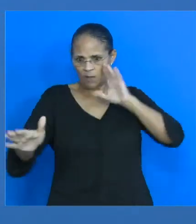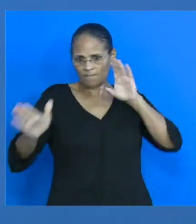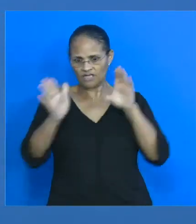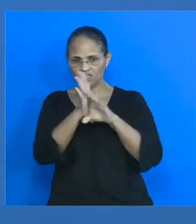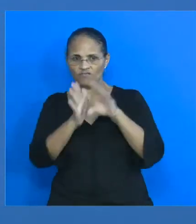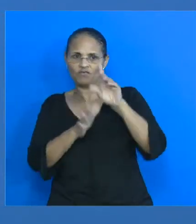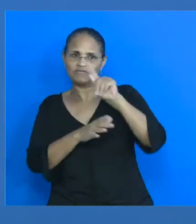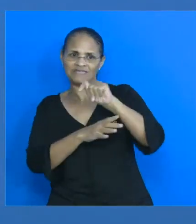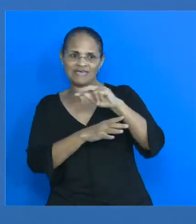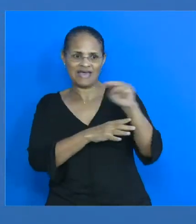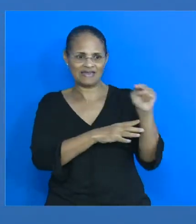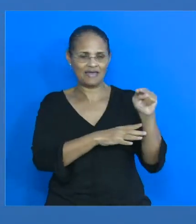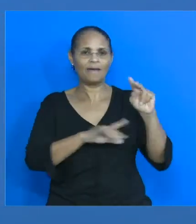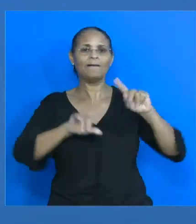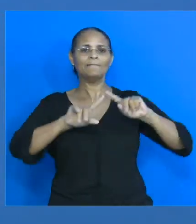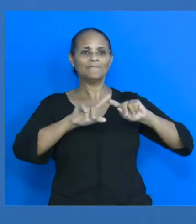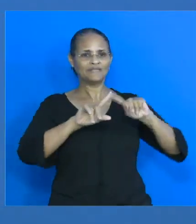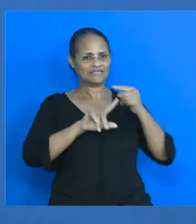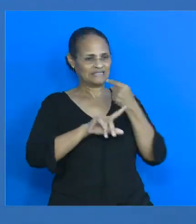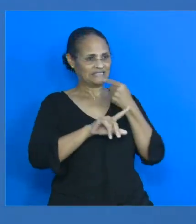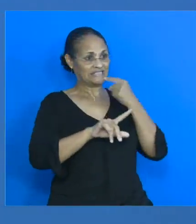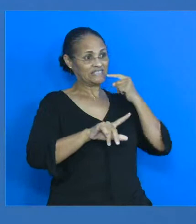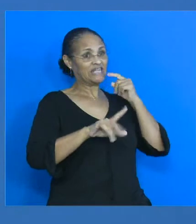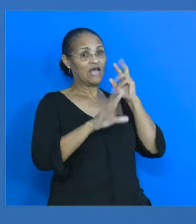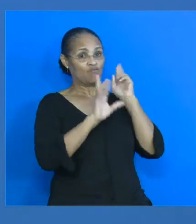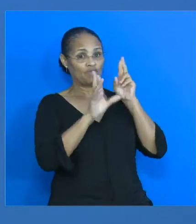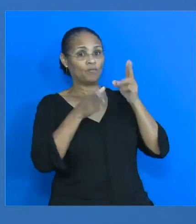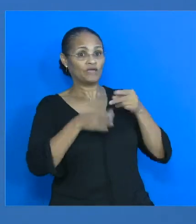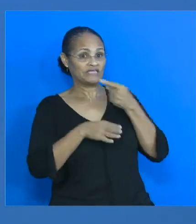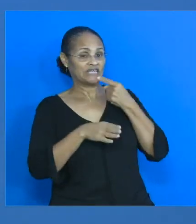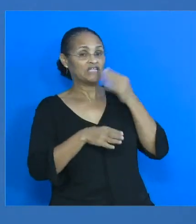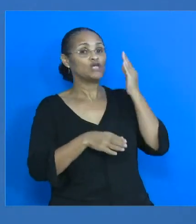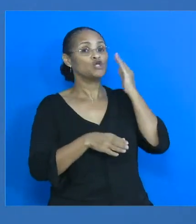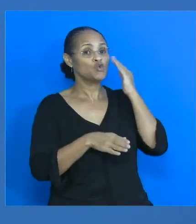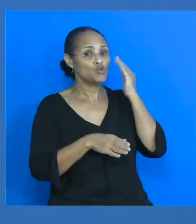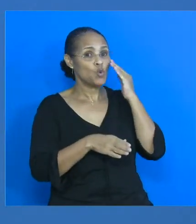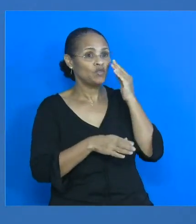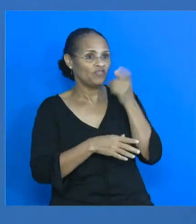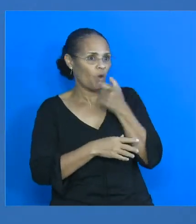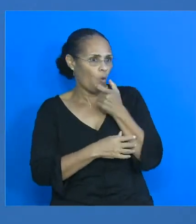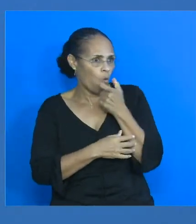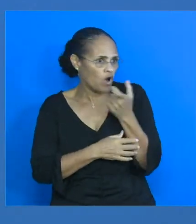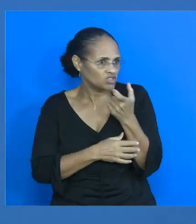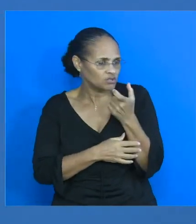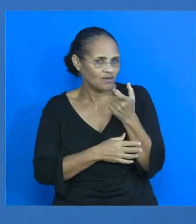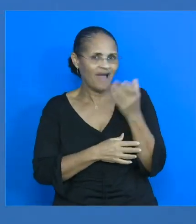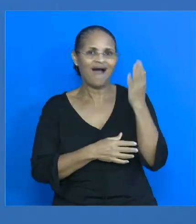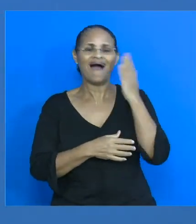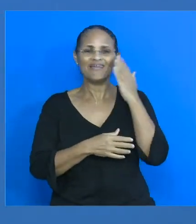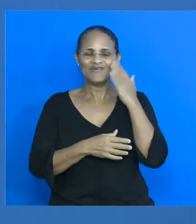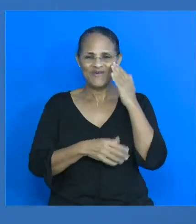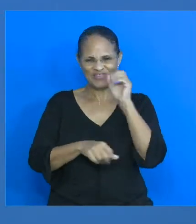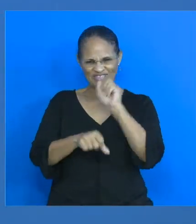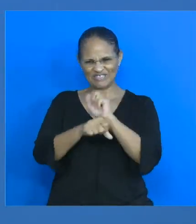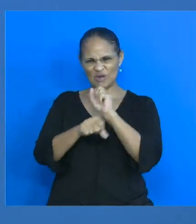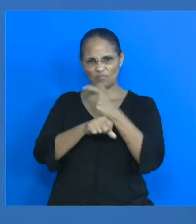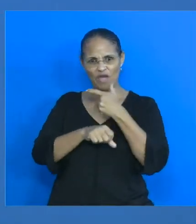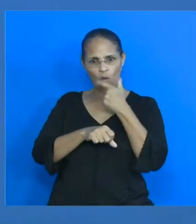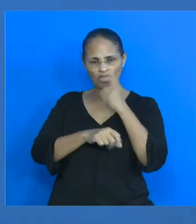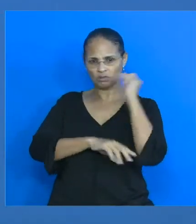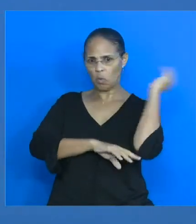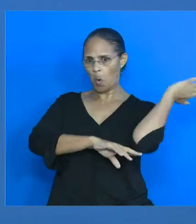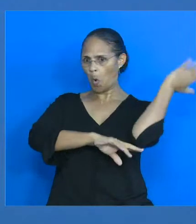TNN. I just know that they're watching. Yes, sir. Trevor, there's one thing that I know in this job, that people watch me all day, every Yes, day. sir. It's okay. Yes, I'm sir. used